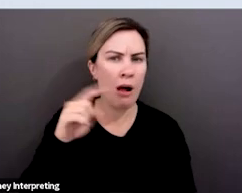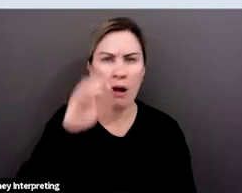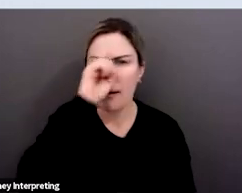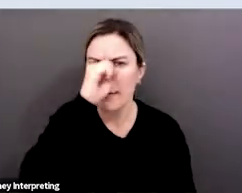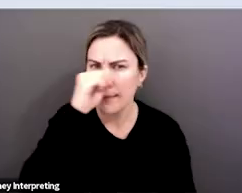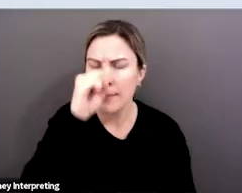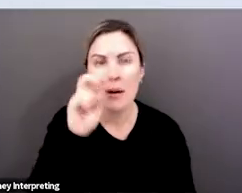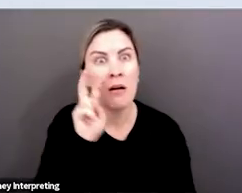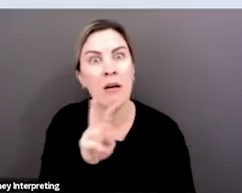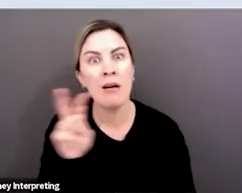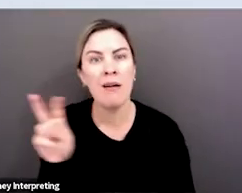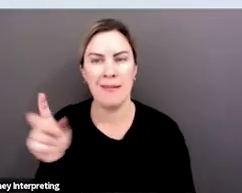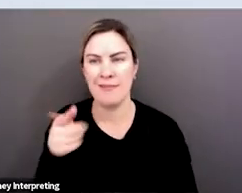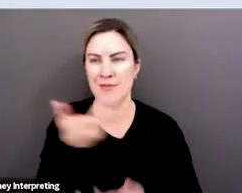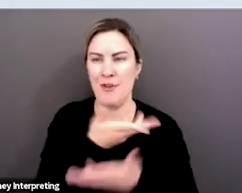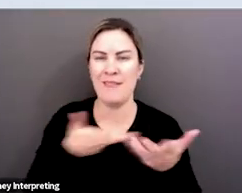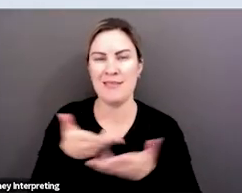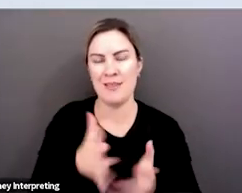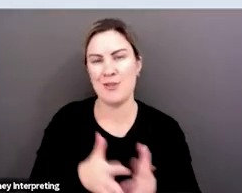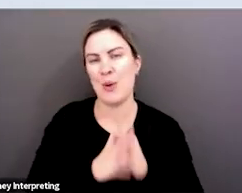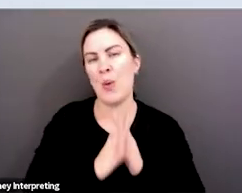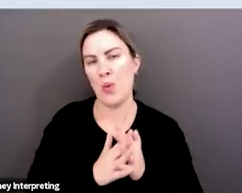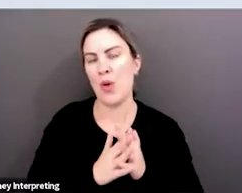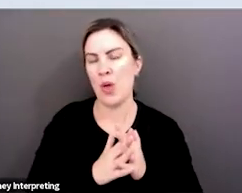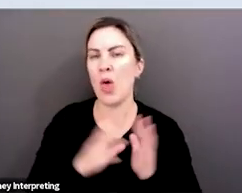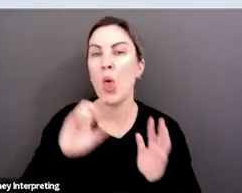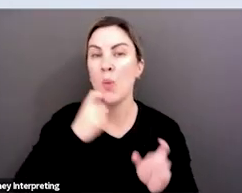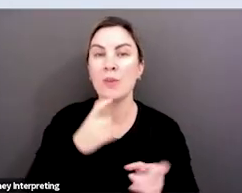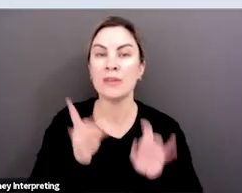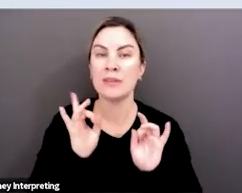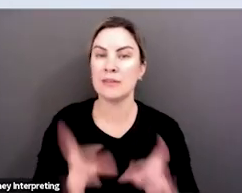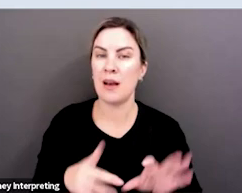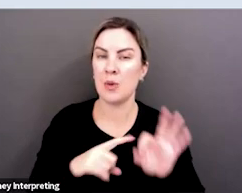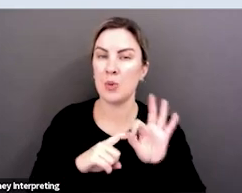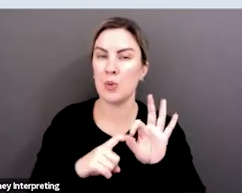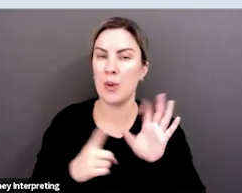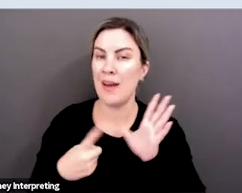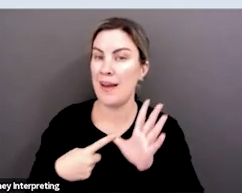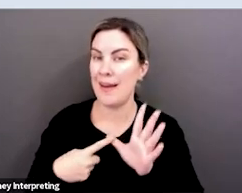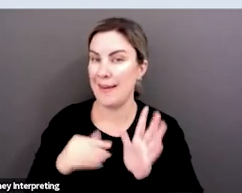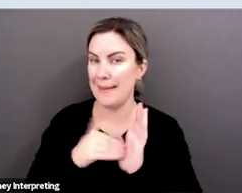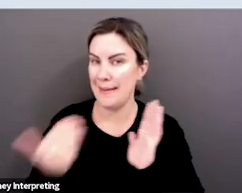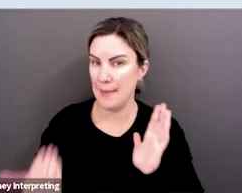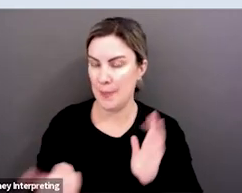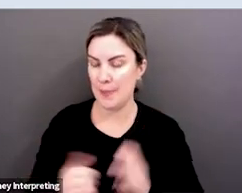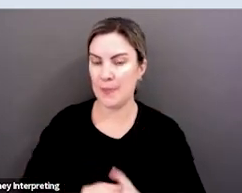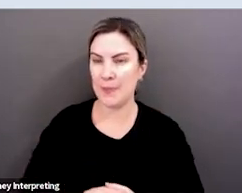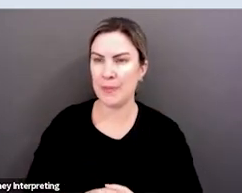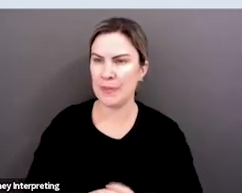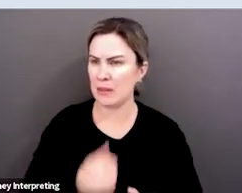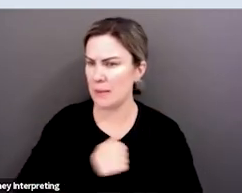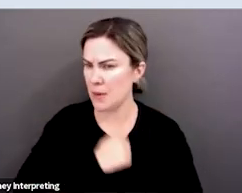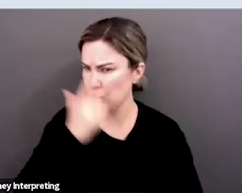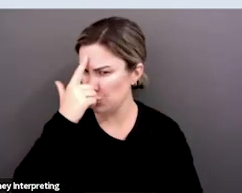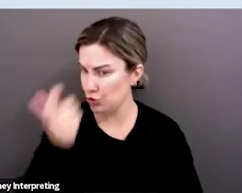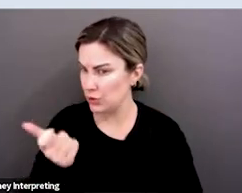Look, I will go to the Q&A now, and so I'm going to suggest that all of the speakers, Michelle, you might like to